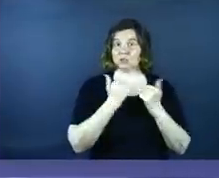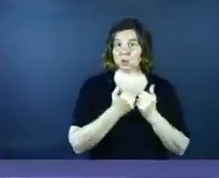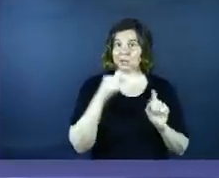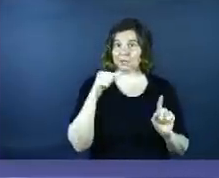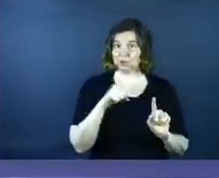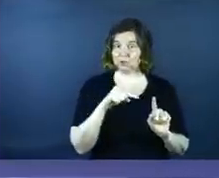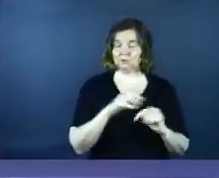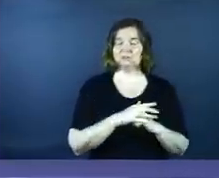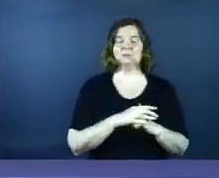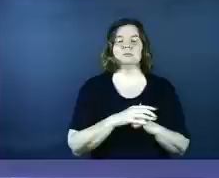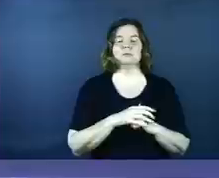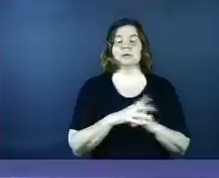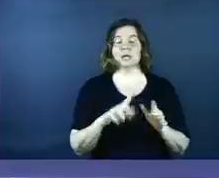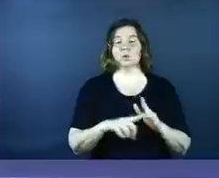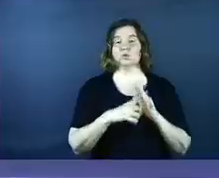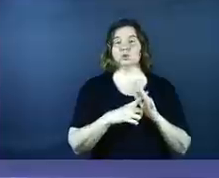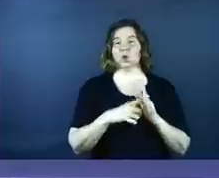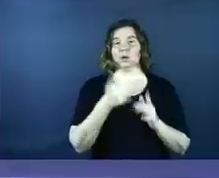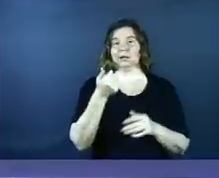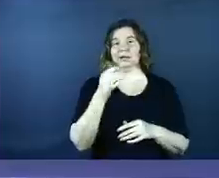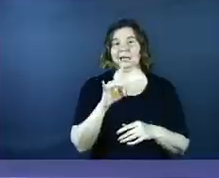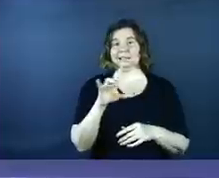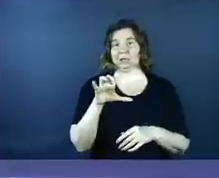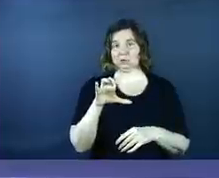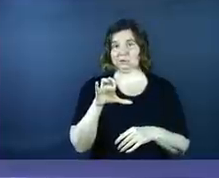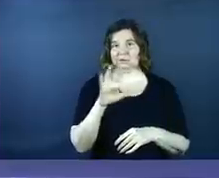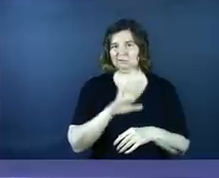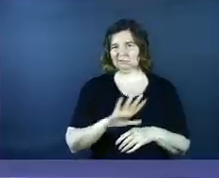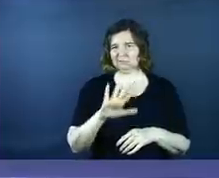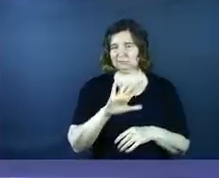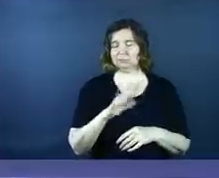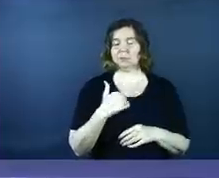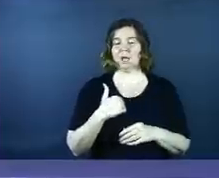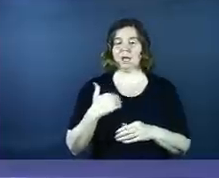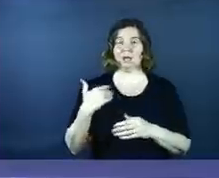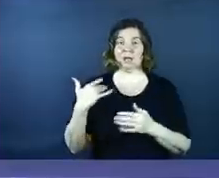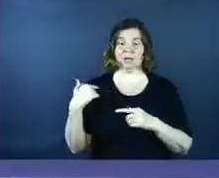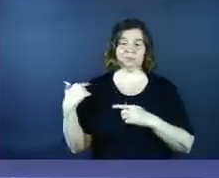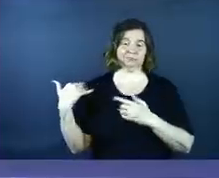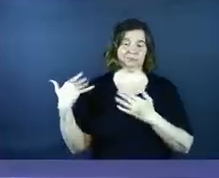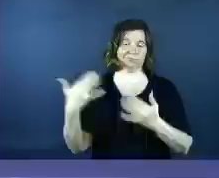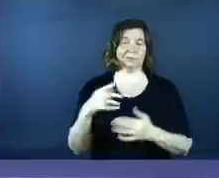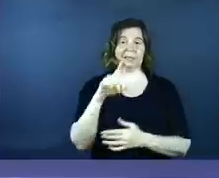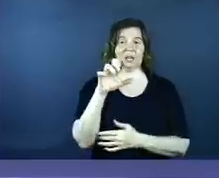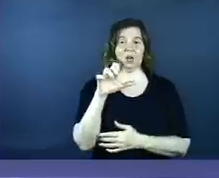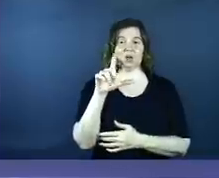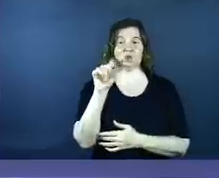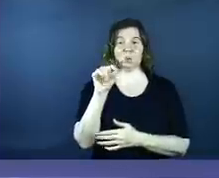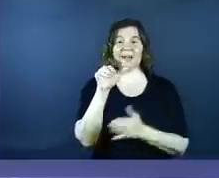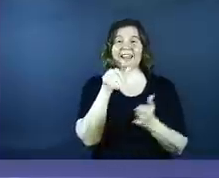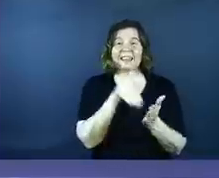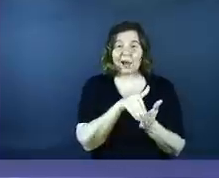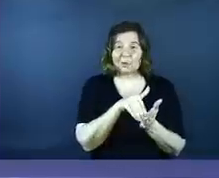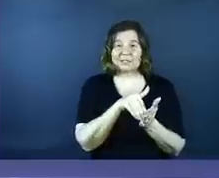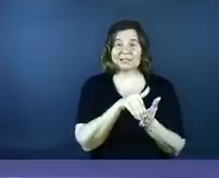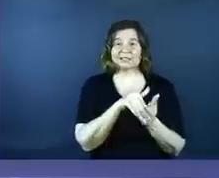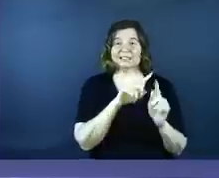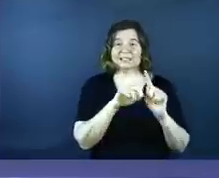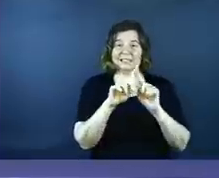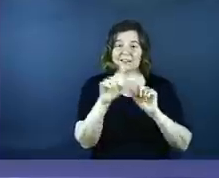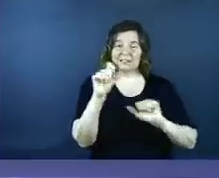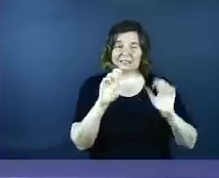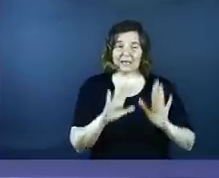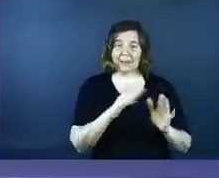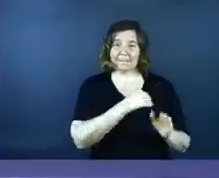association, it was started in the 1800s, and it carries currently 120,000